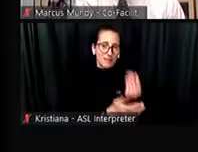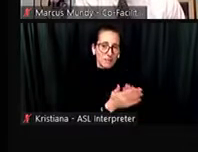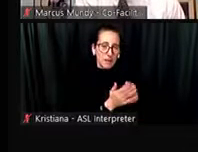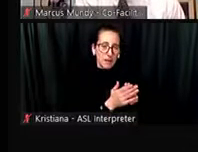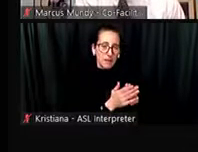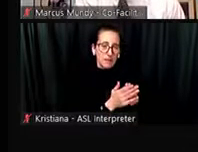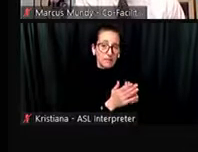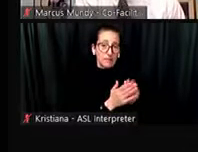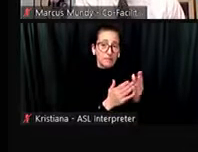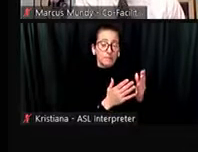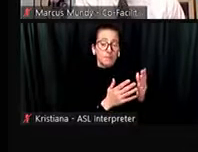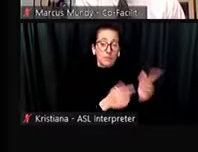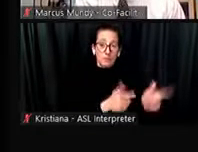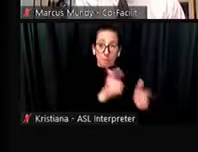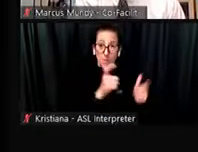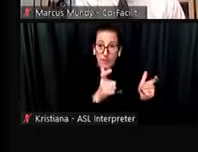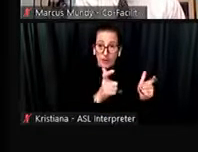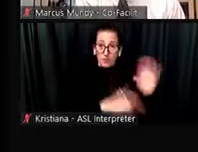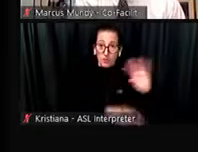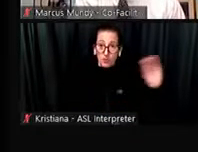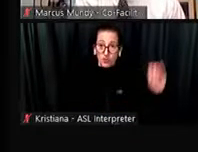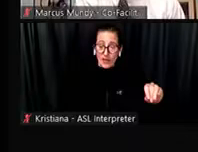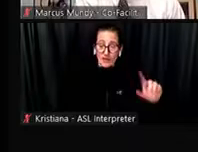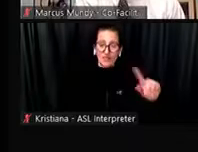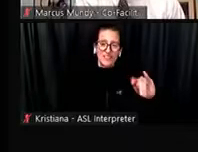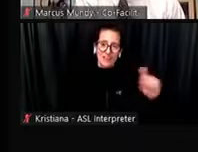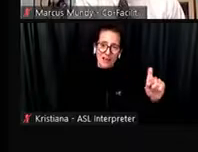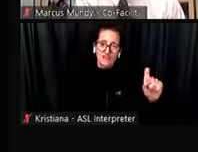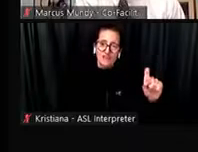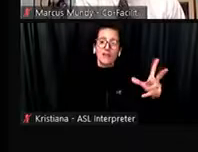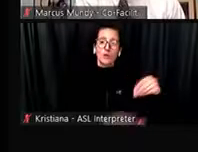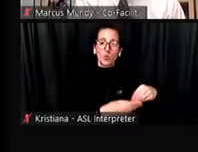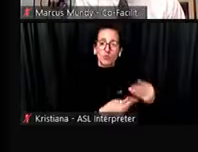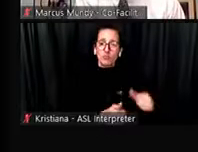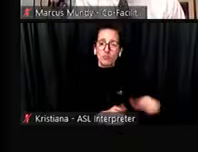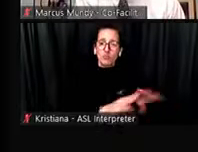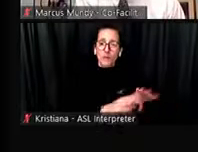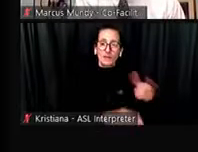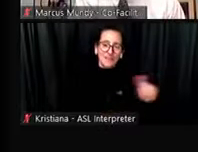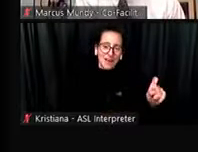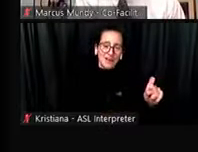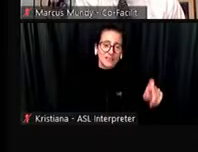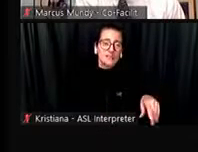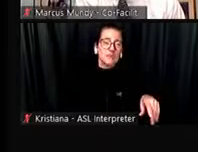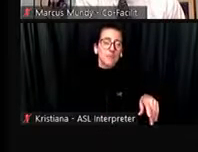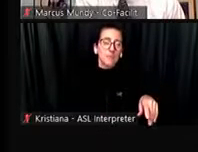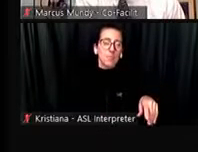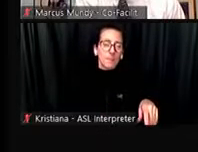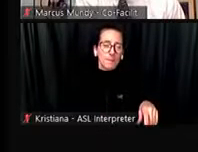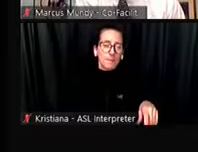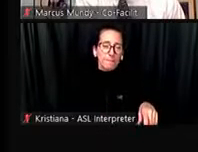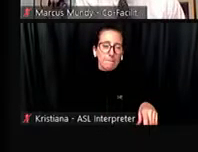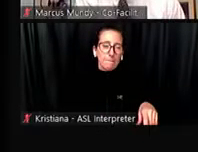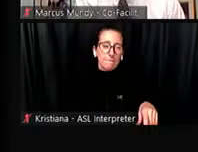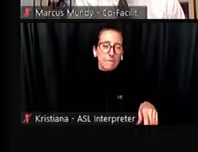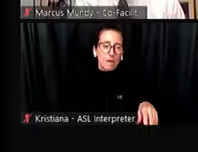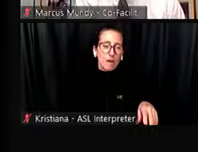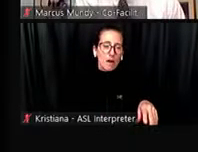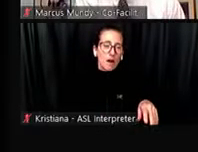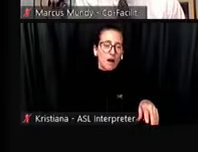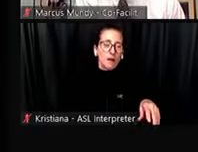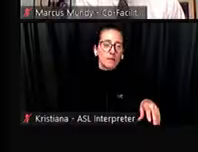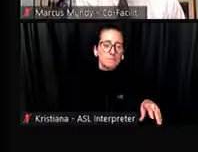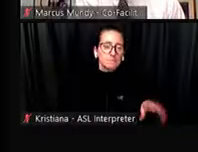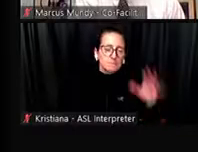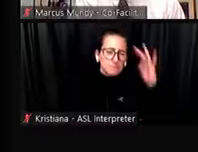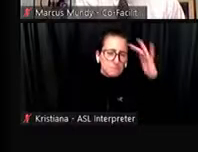is obviously the taxes. It's includes the property tax as well as the transient lodging tax, all kinds of taxes, as well as our county's portion